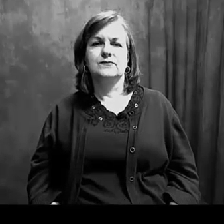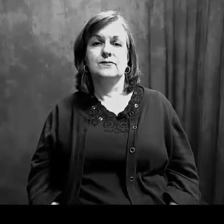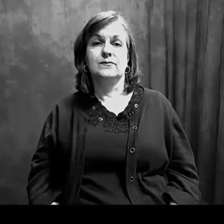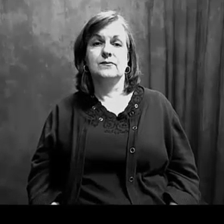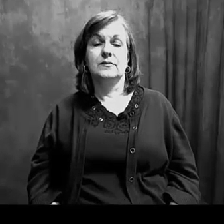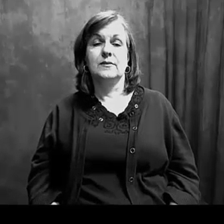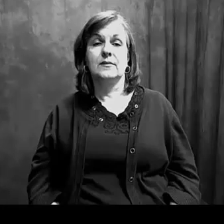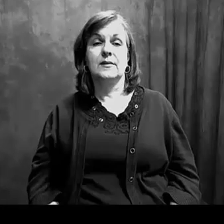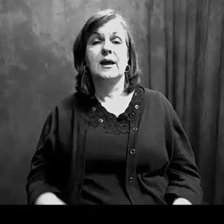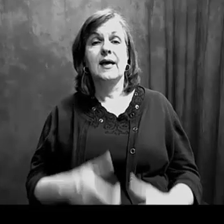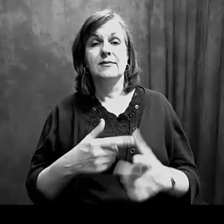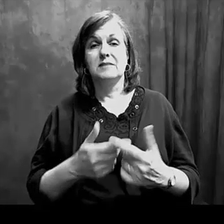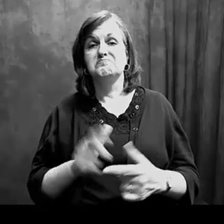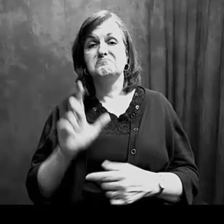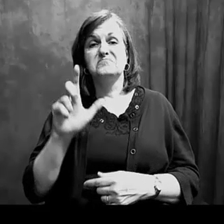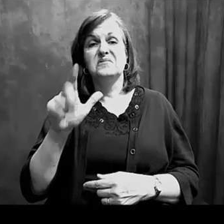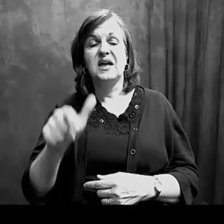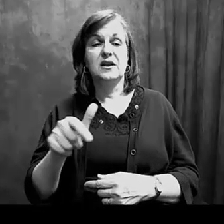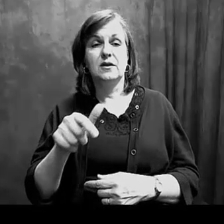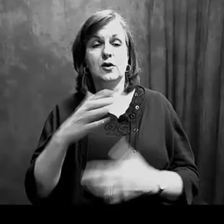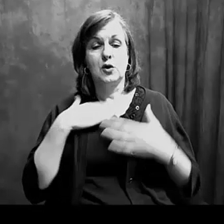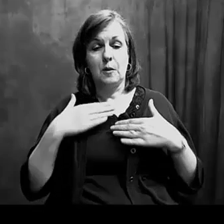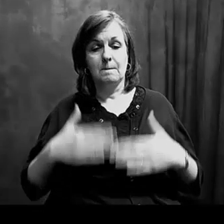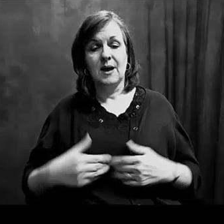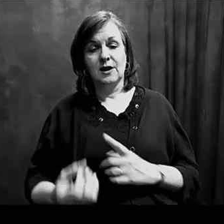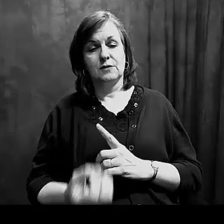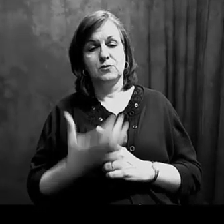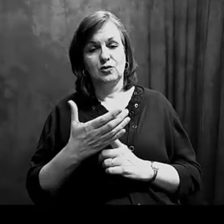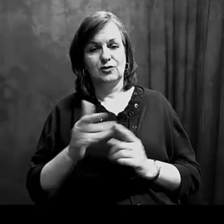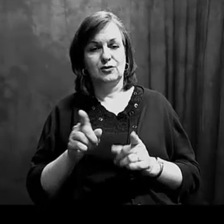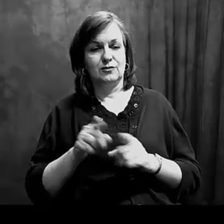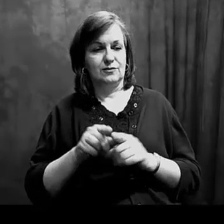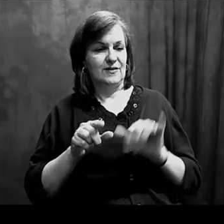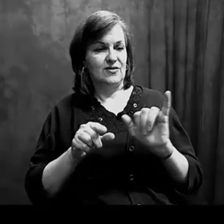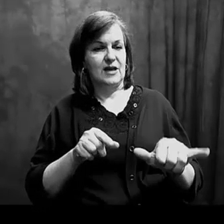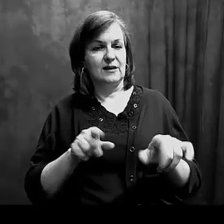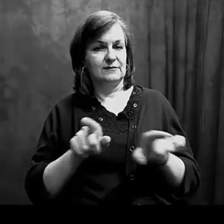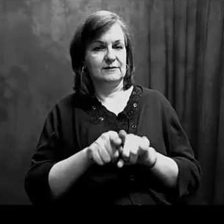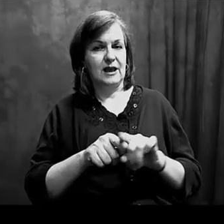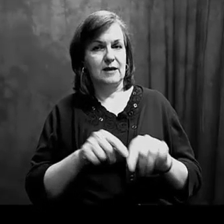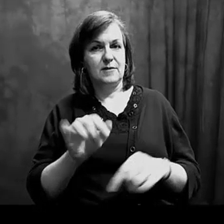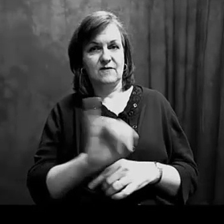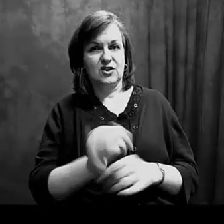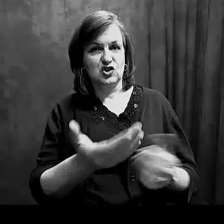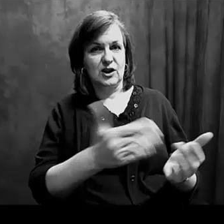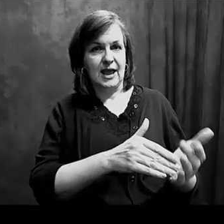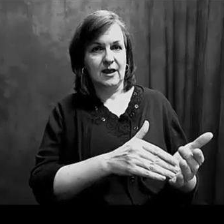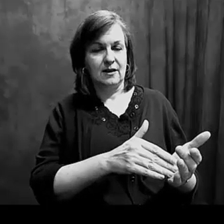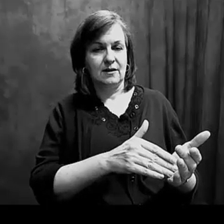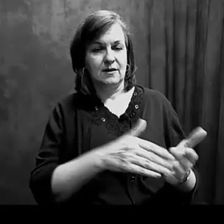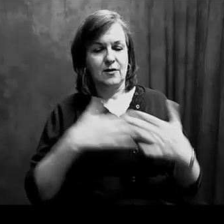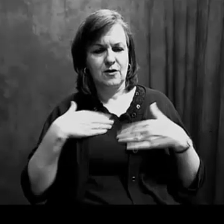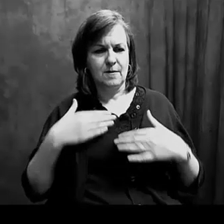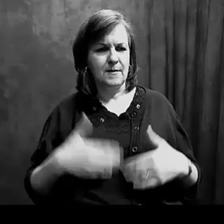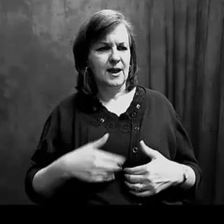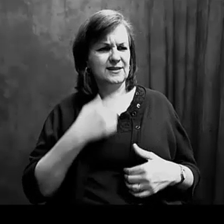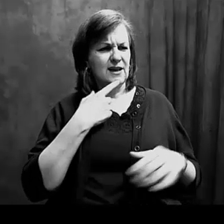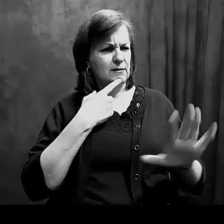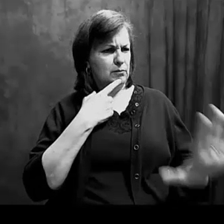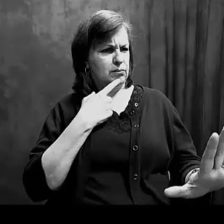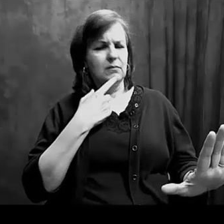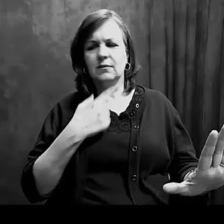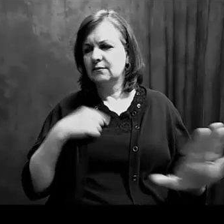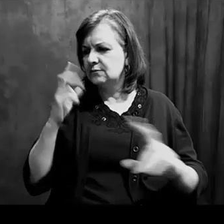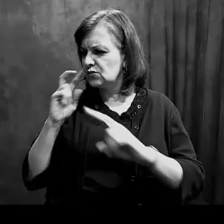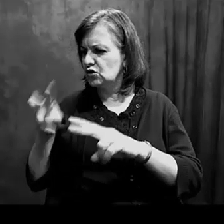If this is the second time or more that you've been exposed to an infection, you just go into your memory